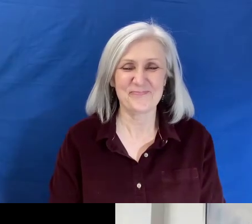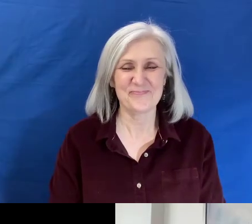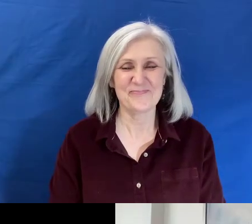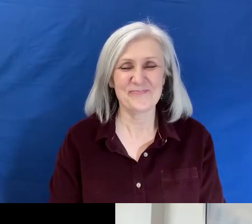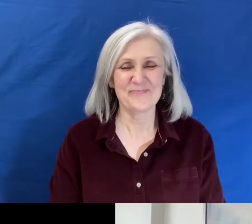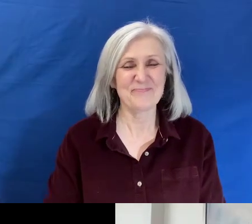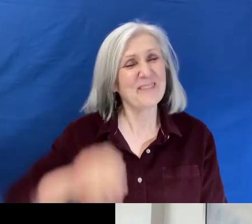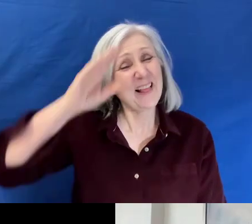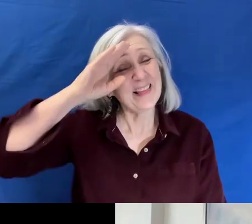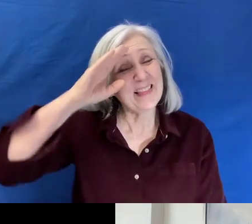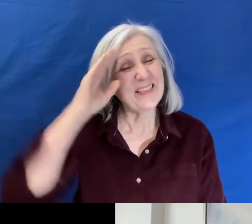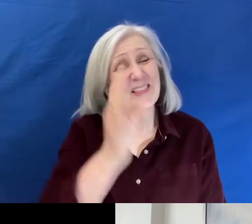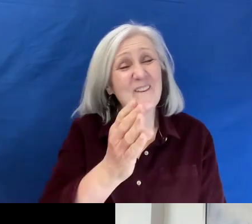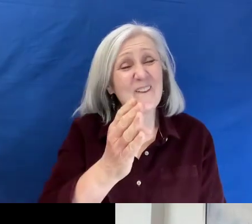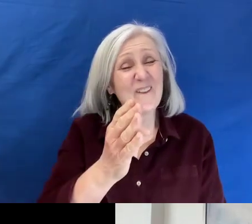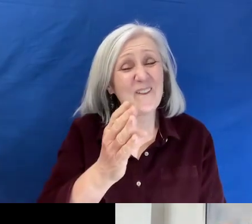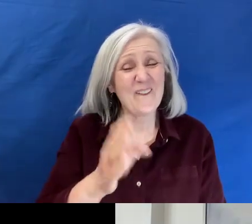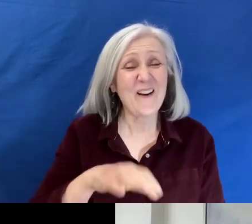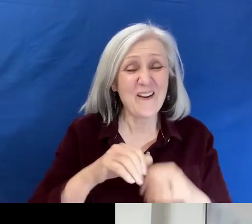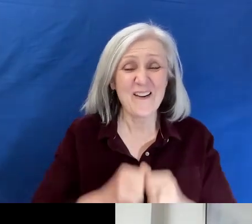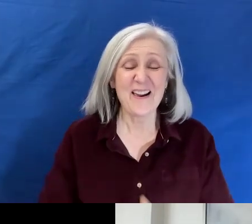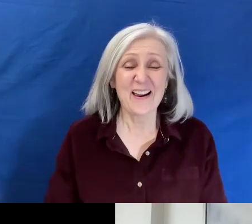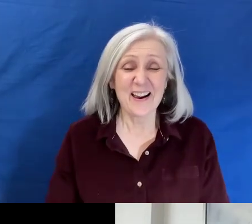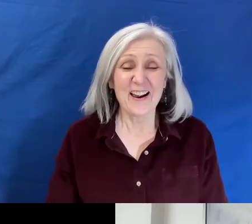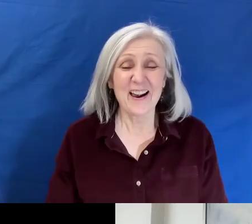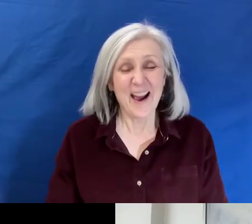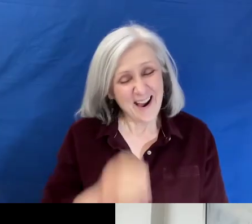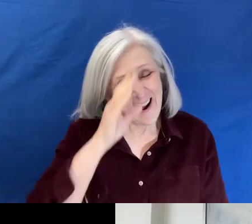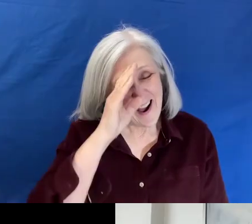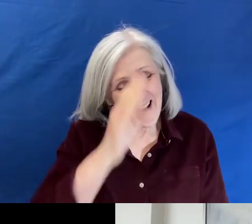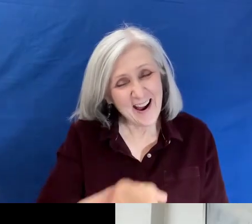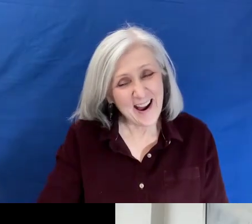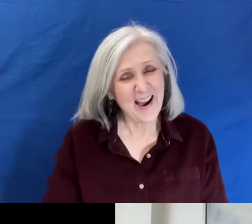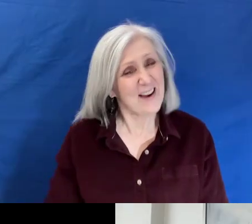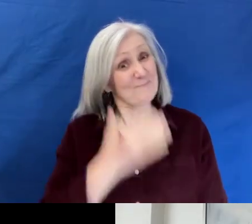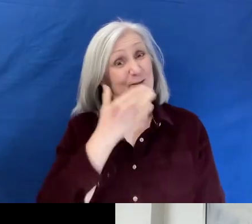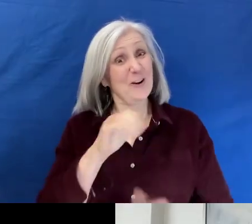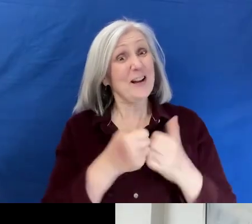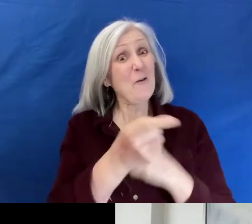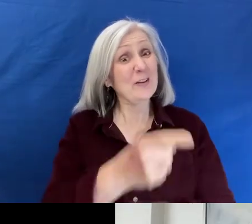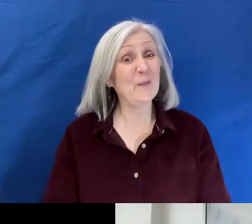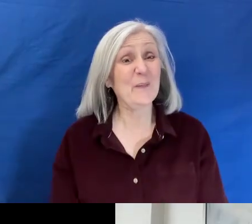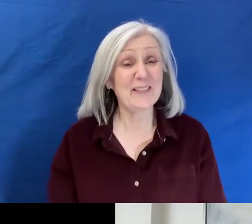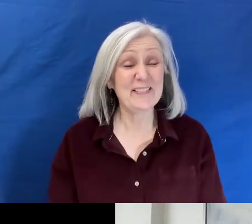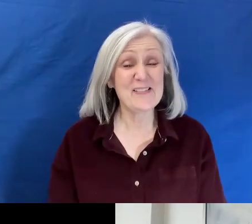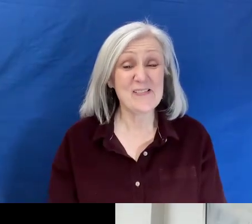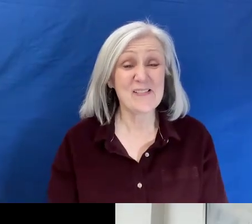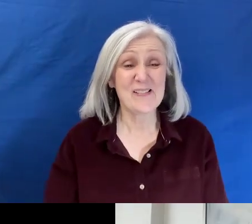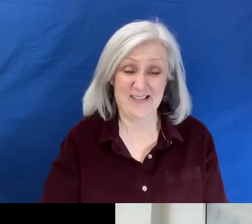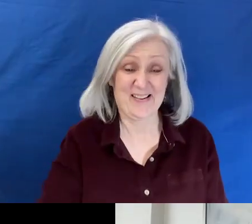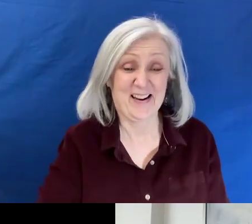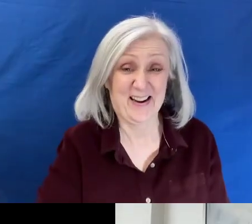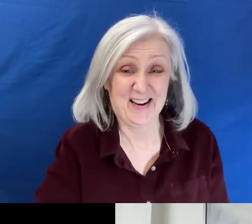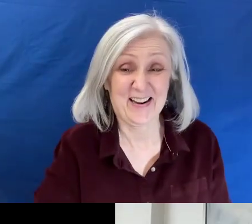Hello. Hello. How are Sorry. you? Hi. I'm good. How are you? Good,